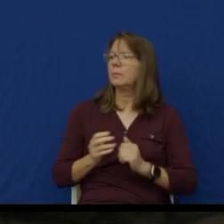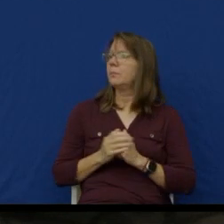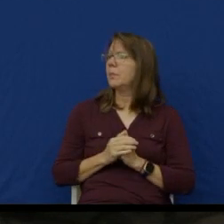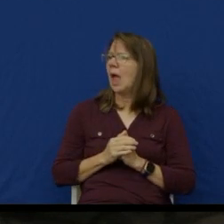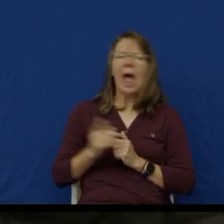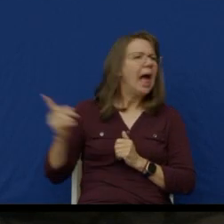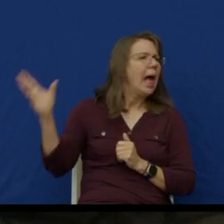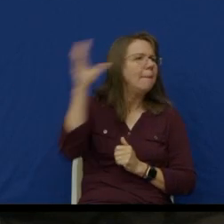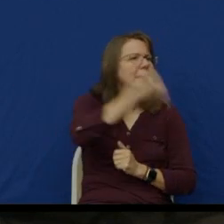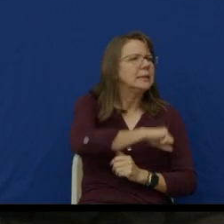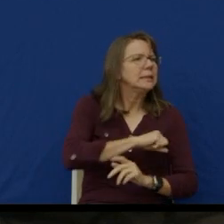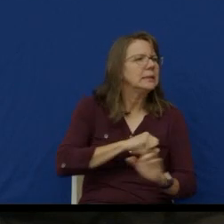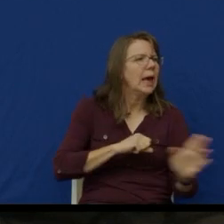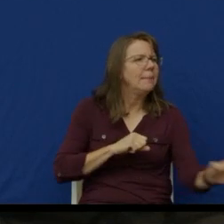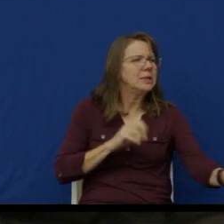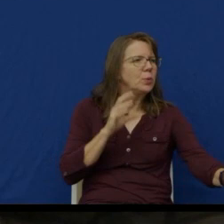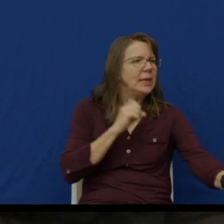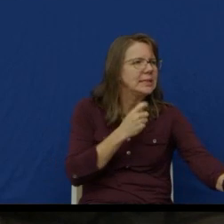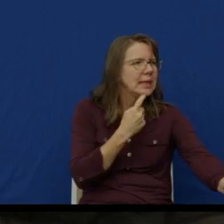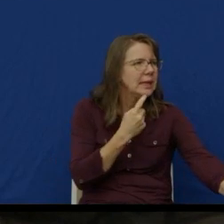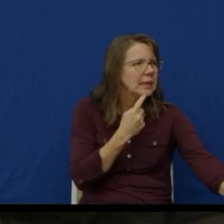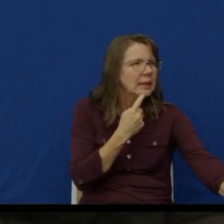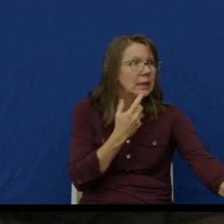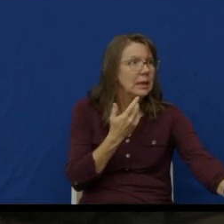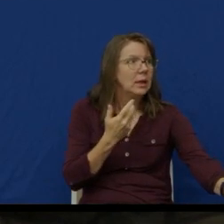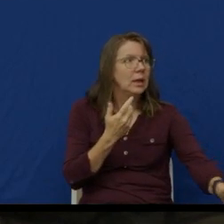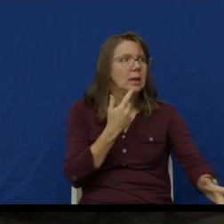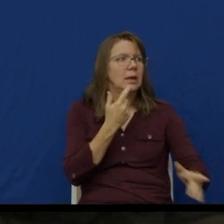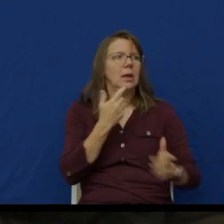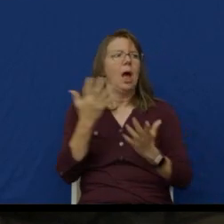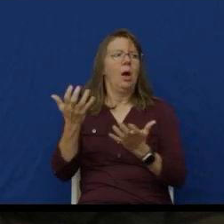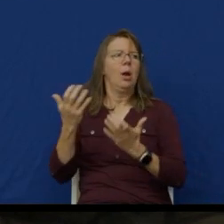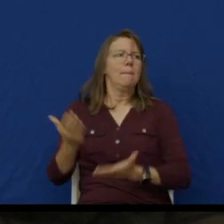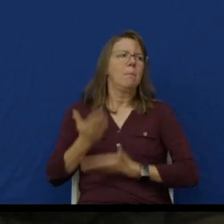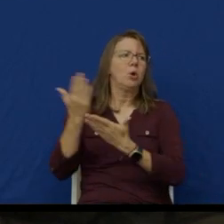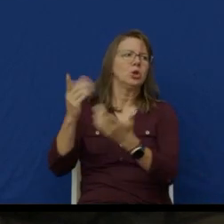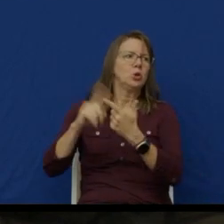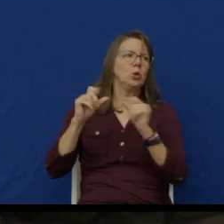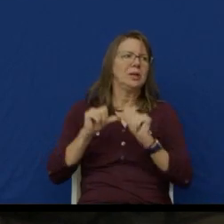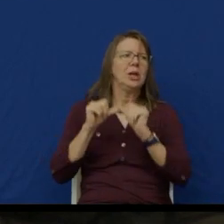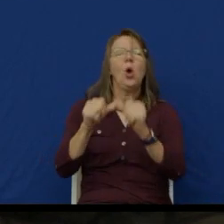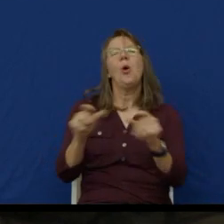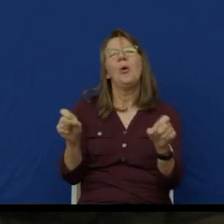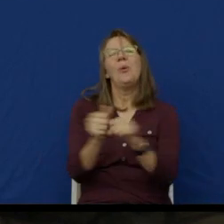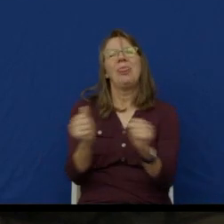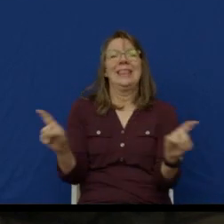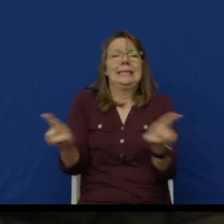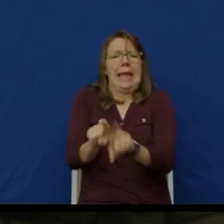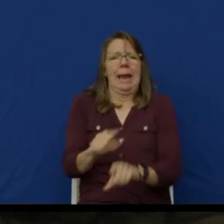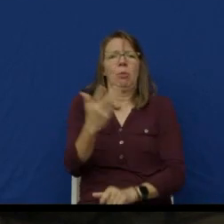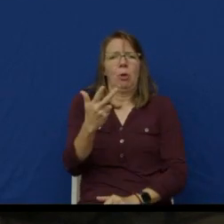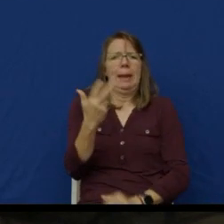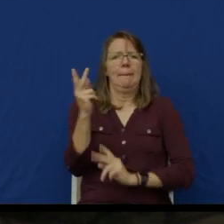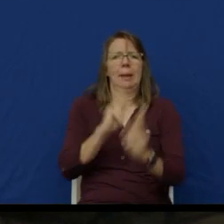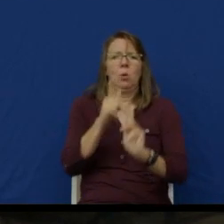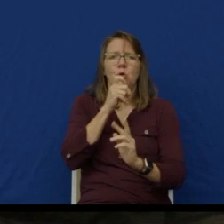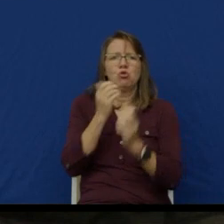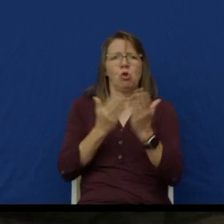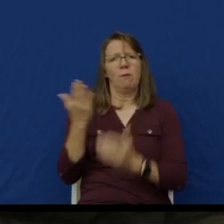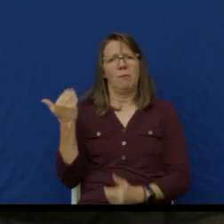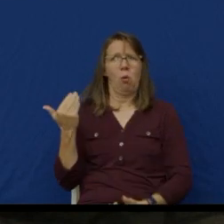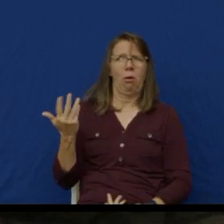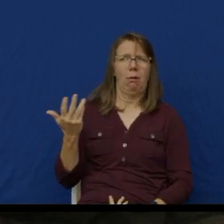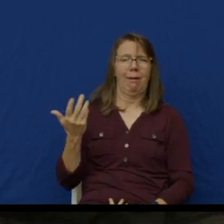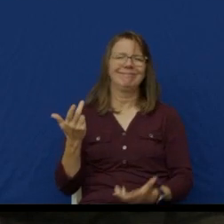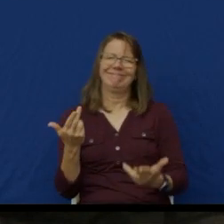I was not expecting that. A second Oh, right we got a there. motion and a second. Oh, yeah. Any